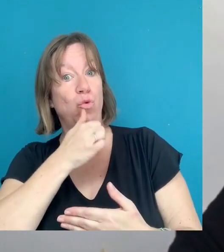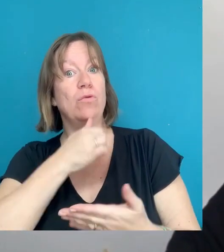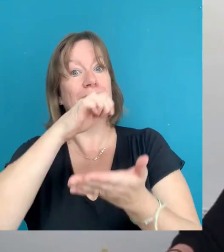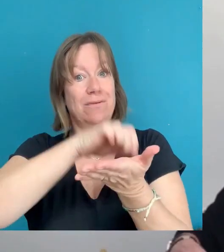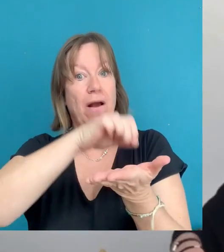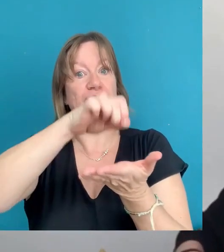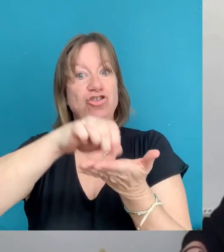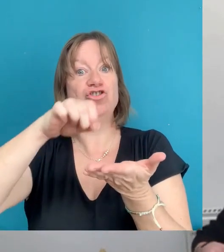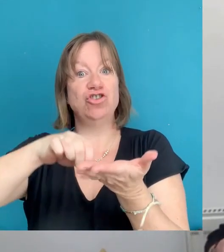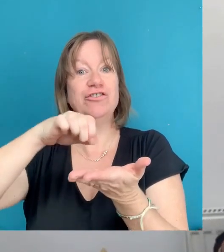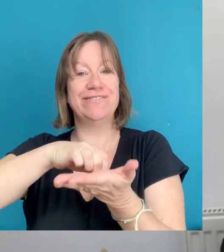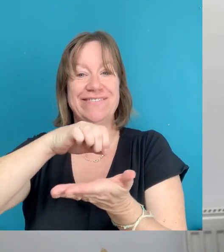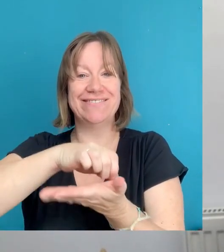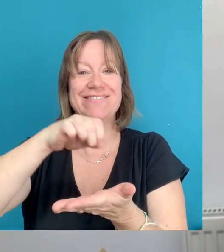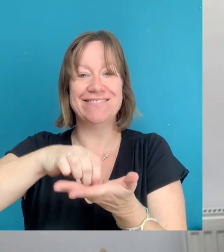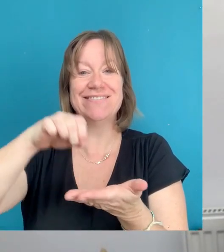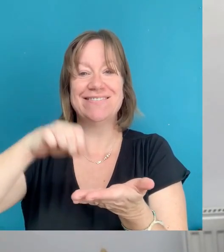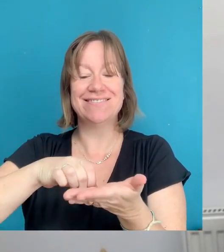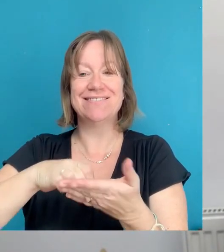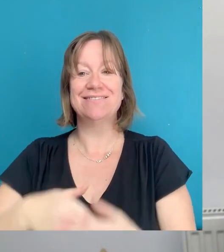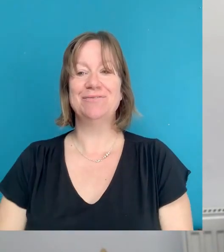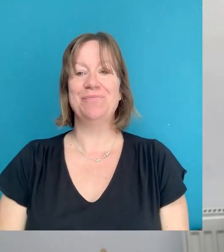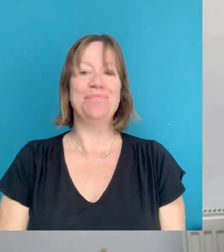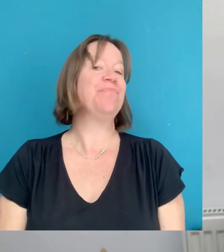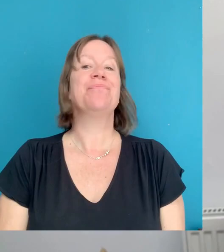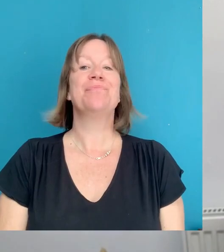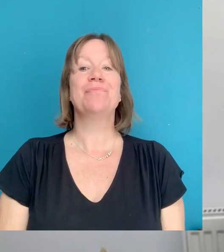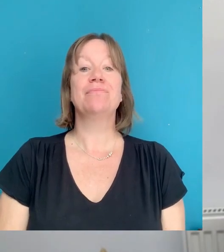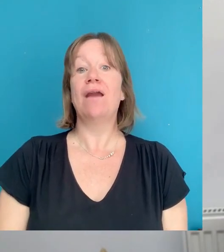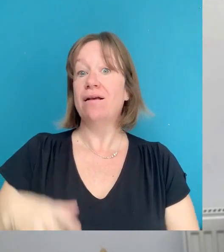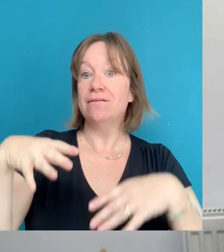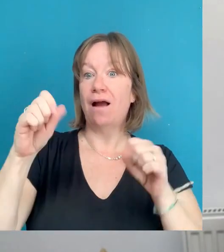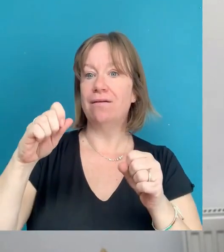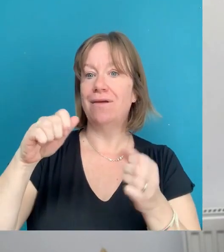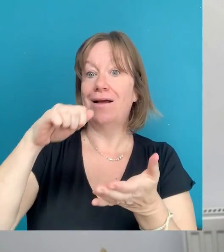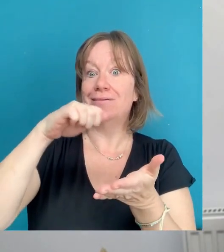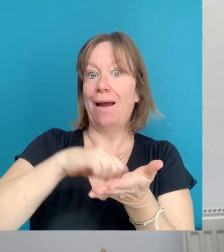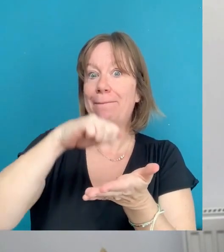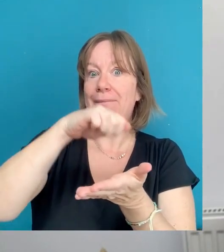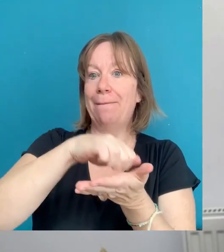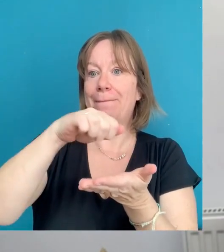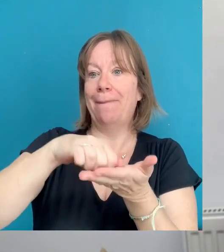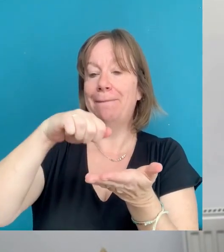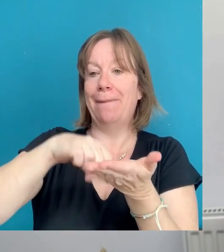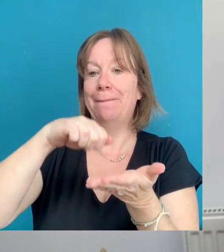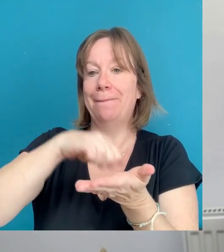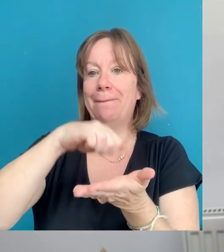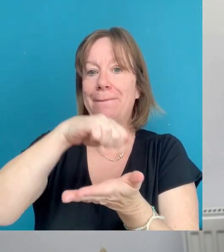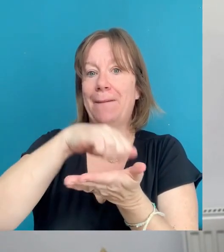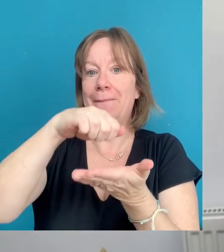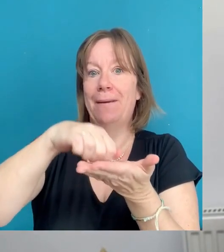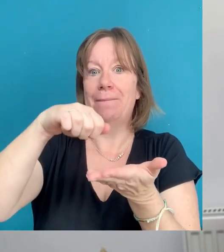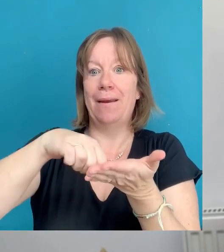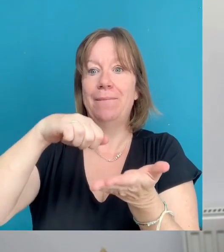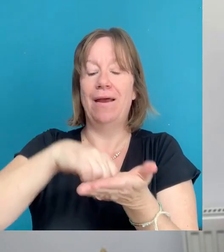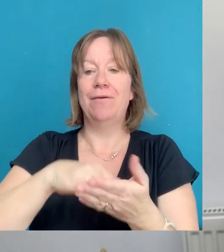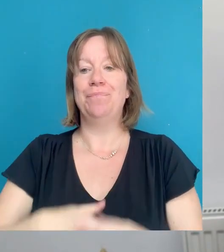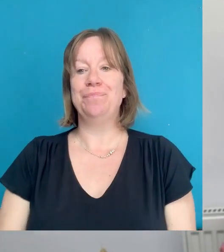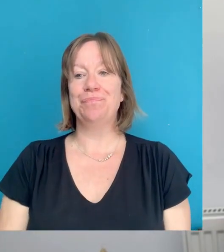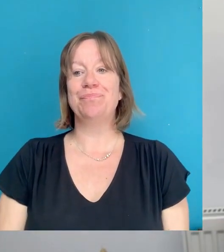sponges and start tapping with this. Using